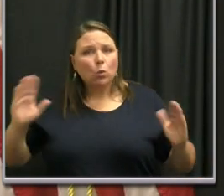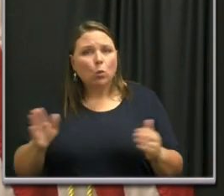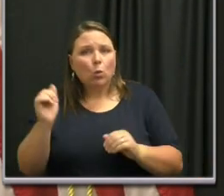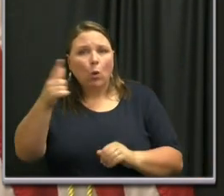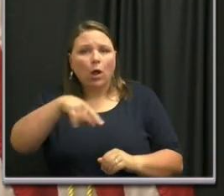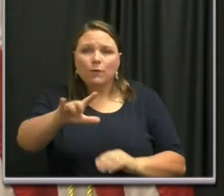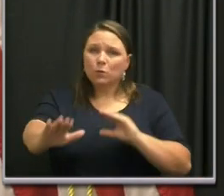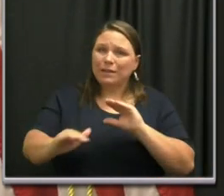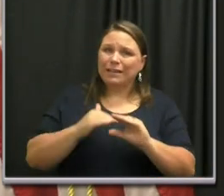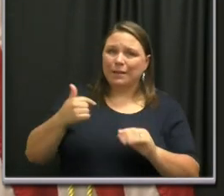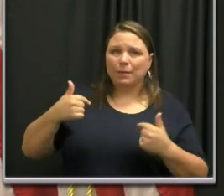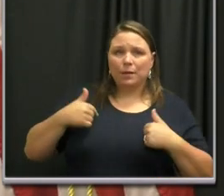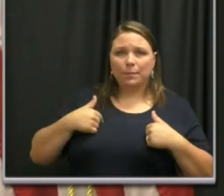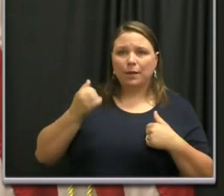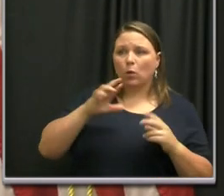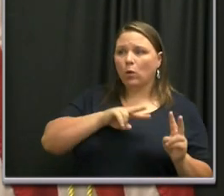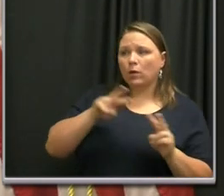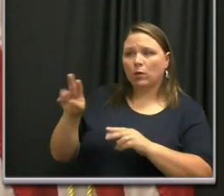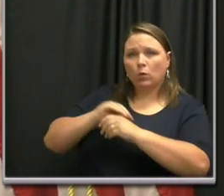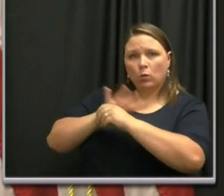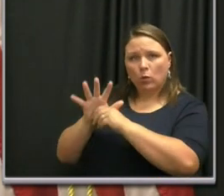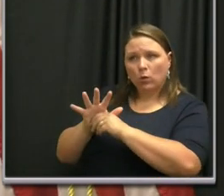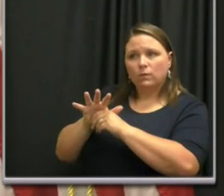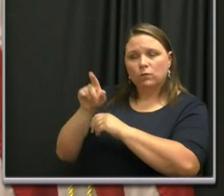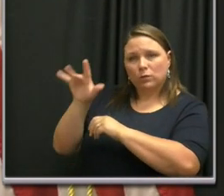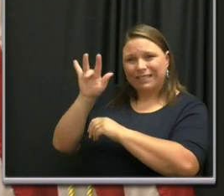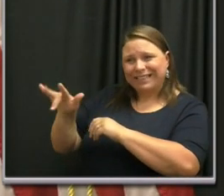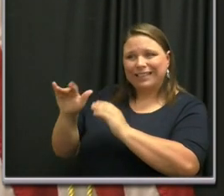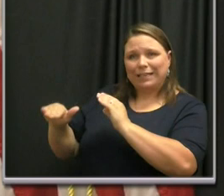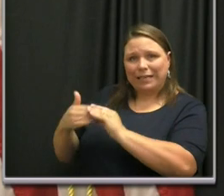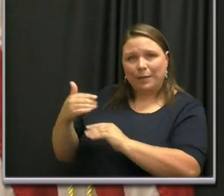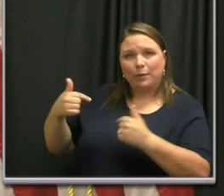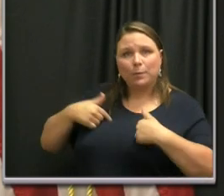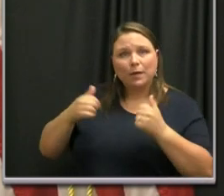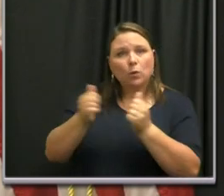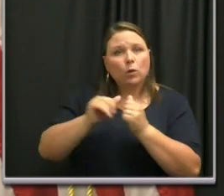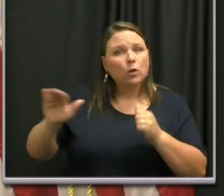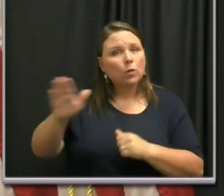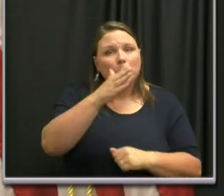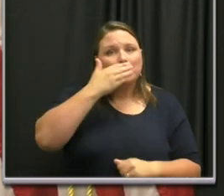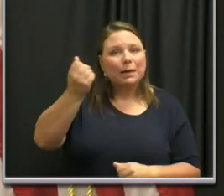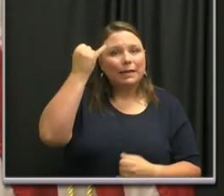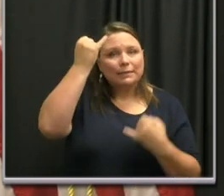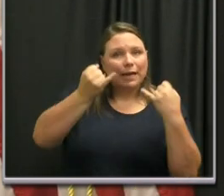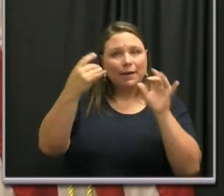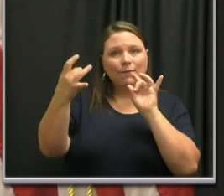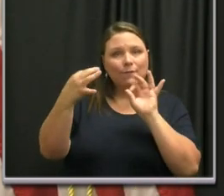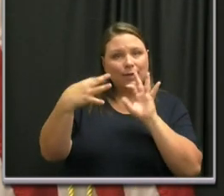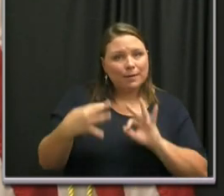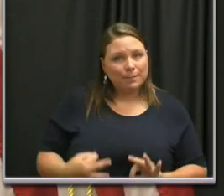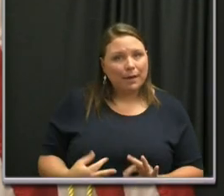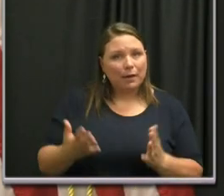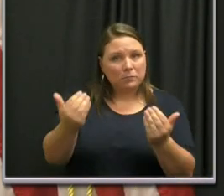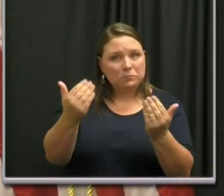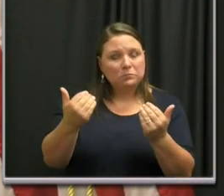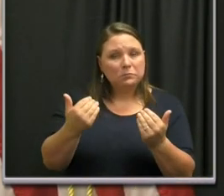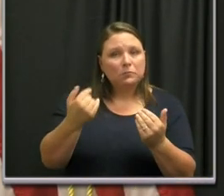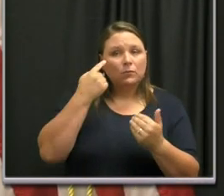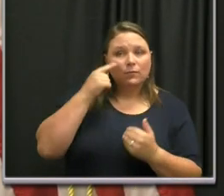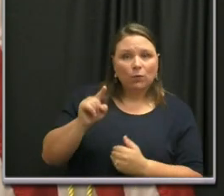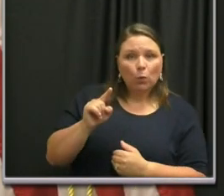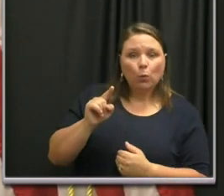please email me, go to our website and email me with your best ideas. With your best ideas